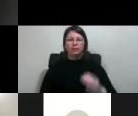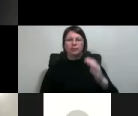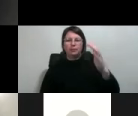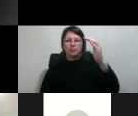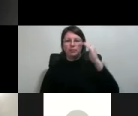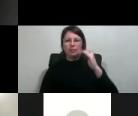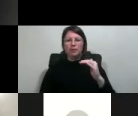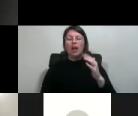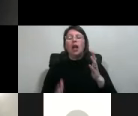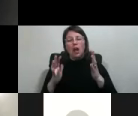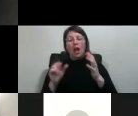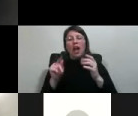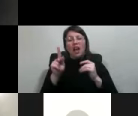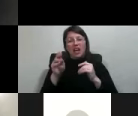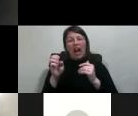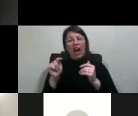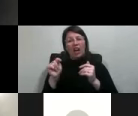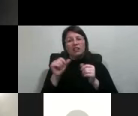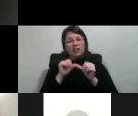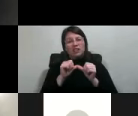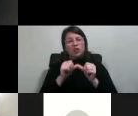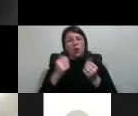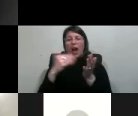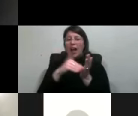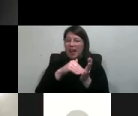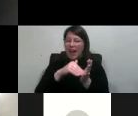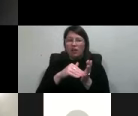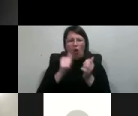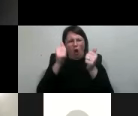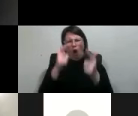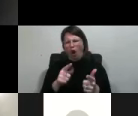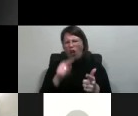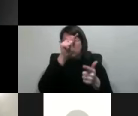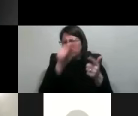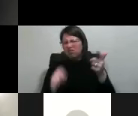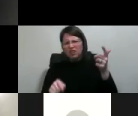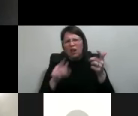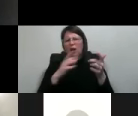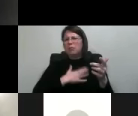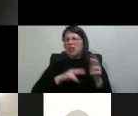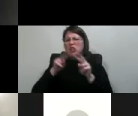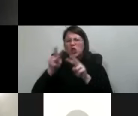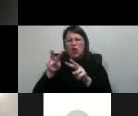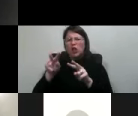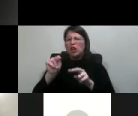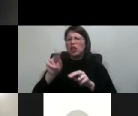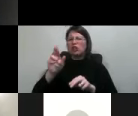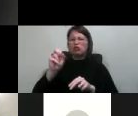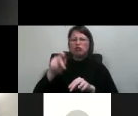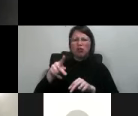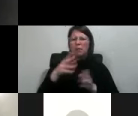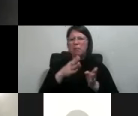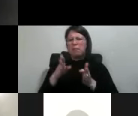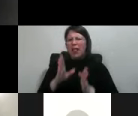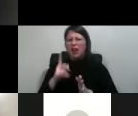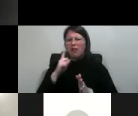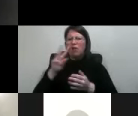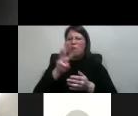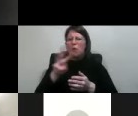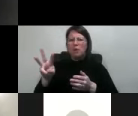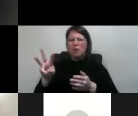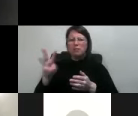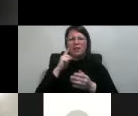And again, for all these, please check out the trip planner or our website for more detail, as it is available over the next week or